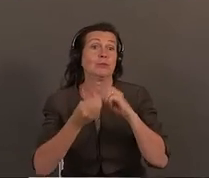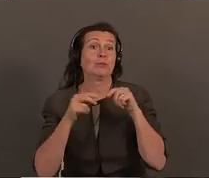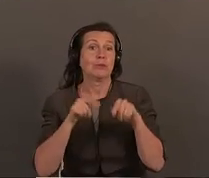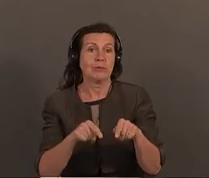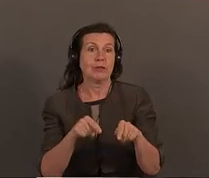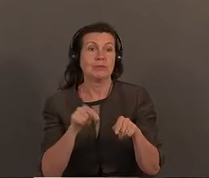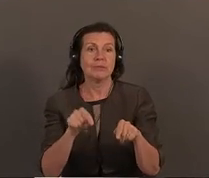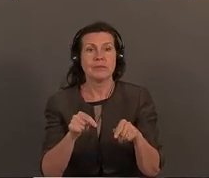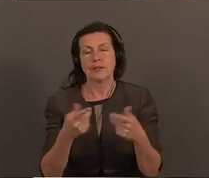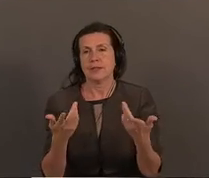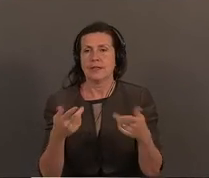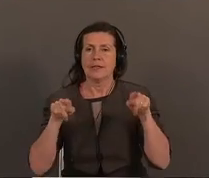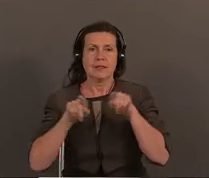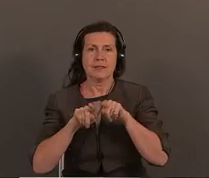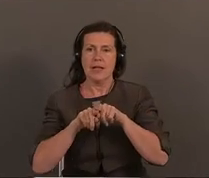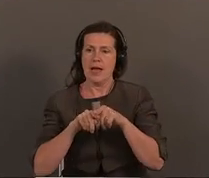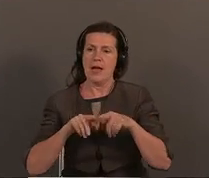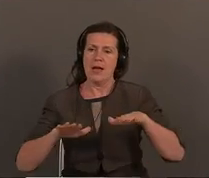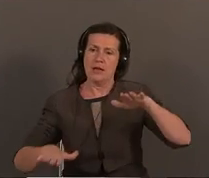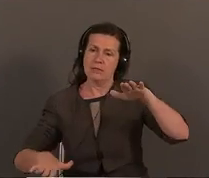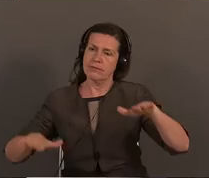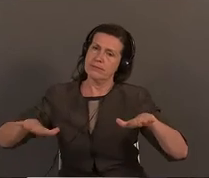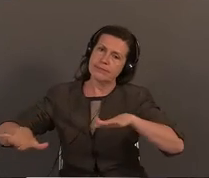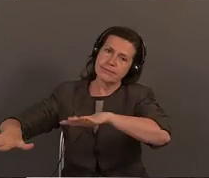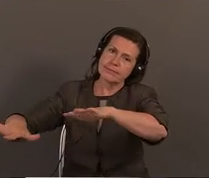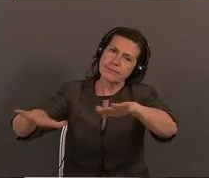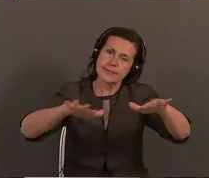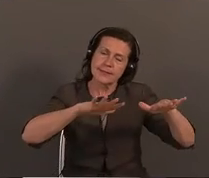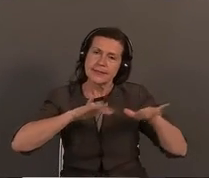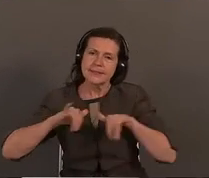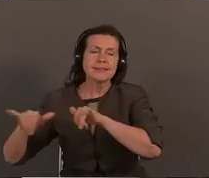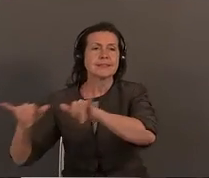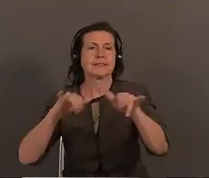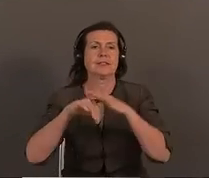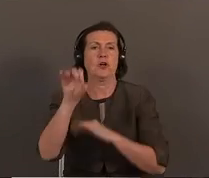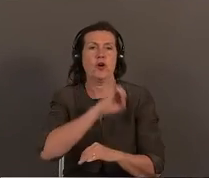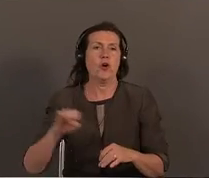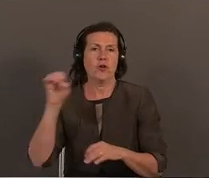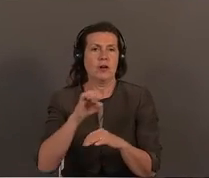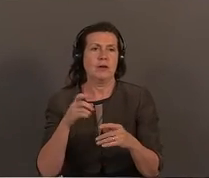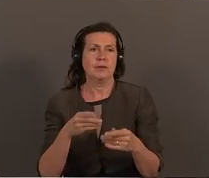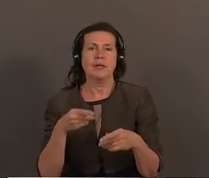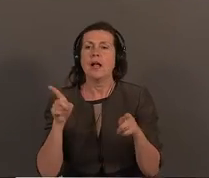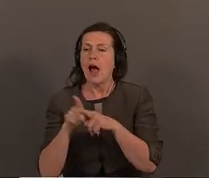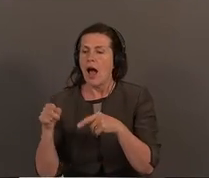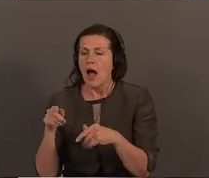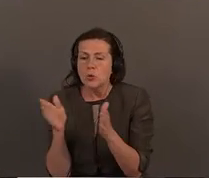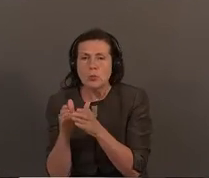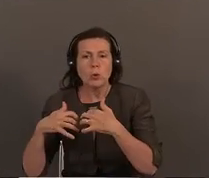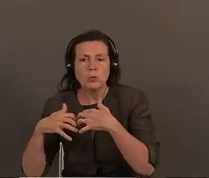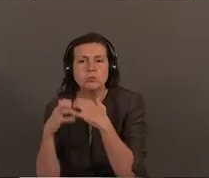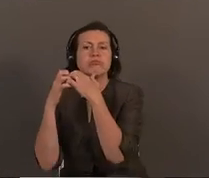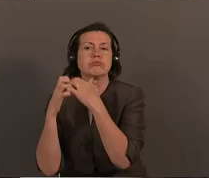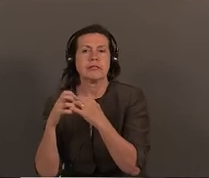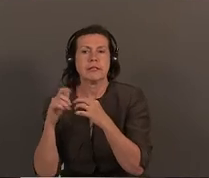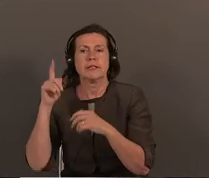financing, and Mr. Vice President Ansip underlined this. But I think it's also a question of mindset. The mindset